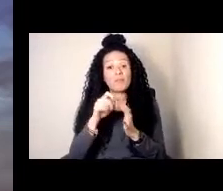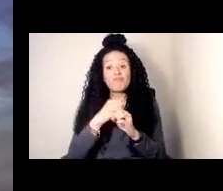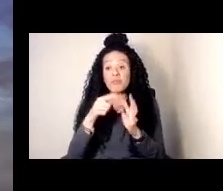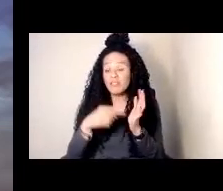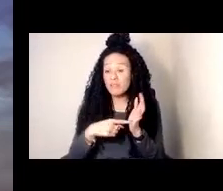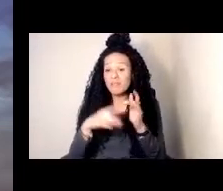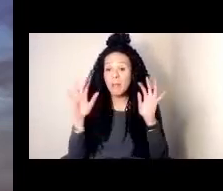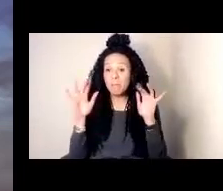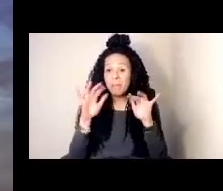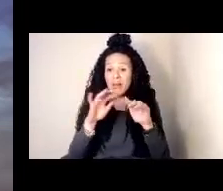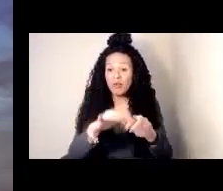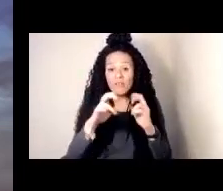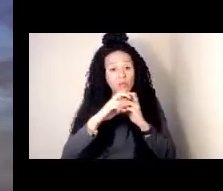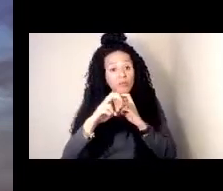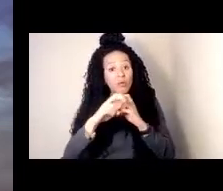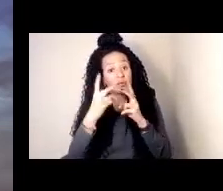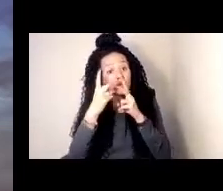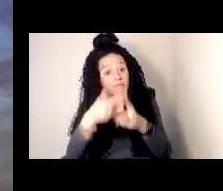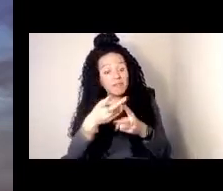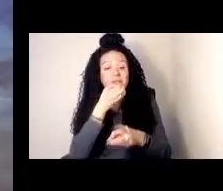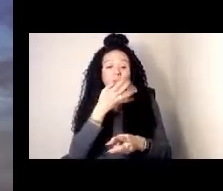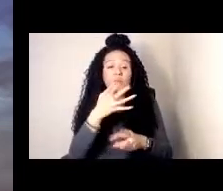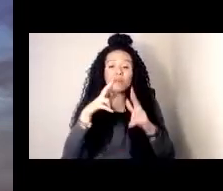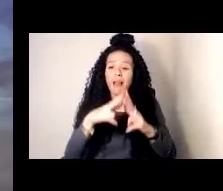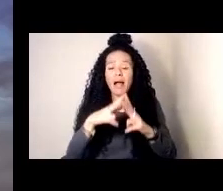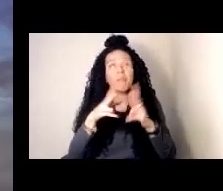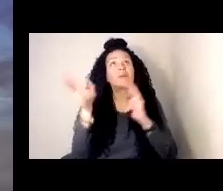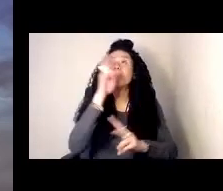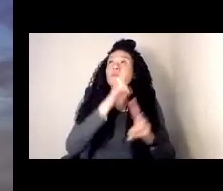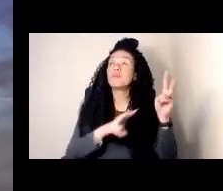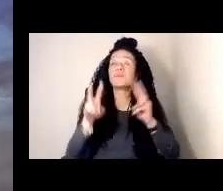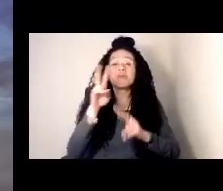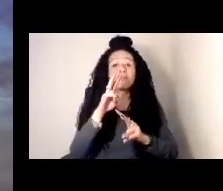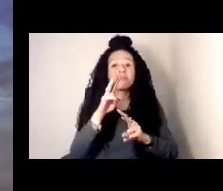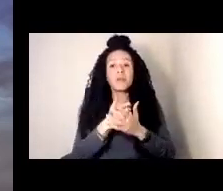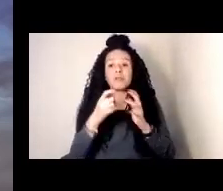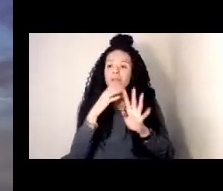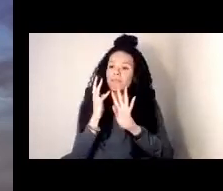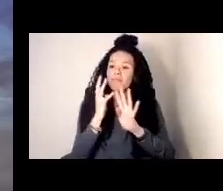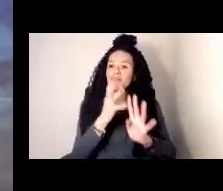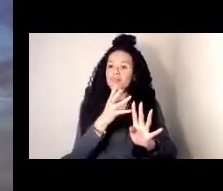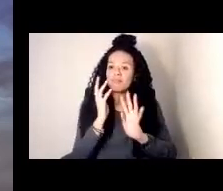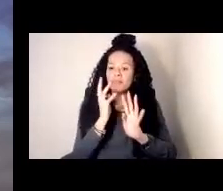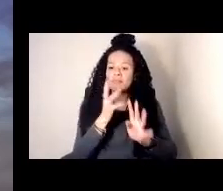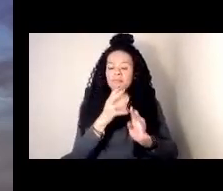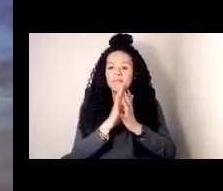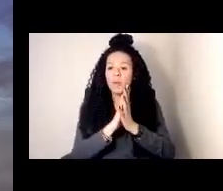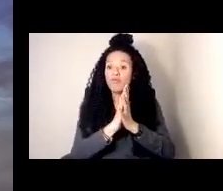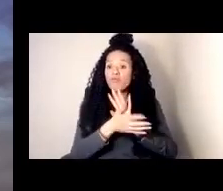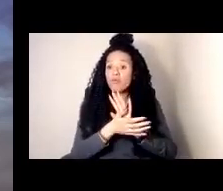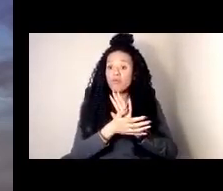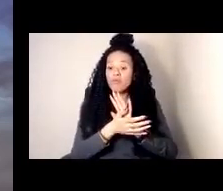Pilgrims and tourists on their way to this beautiful abbey often file past the ruins of a